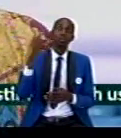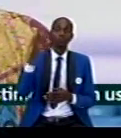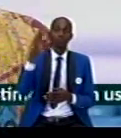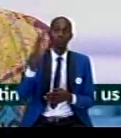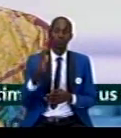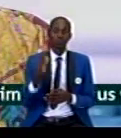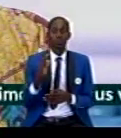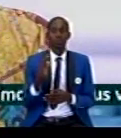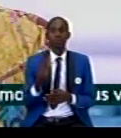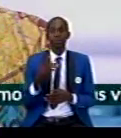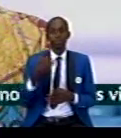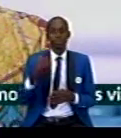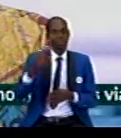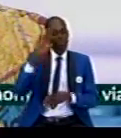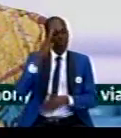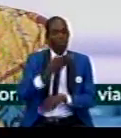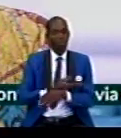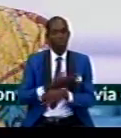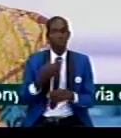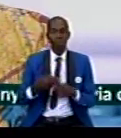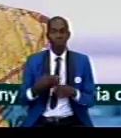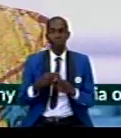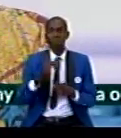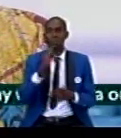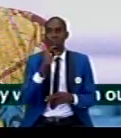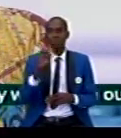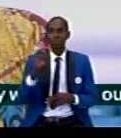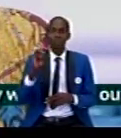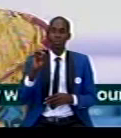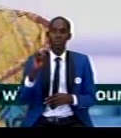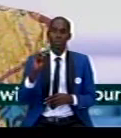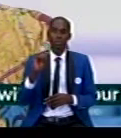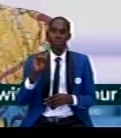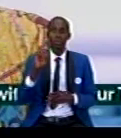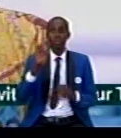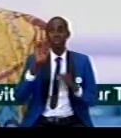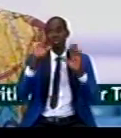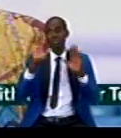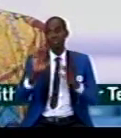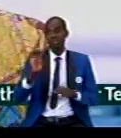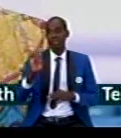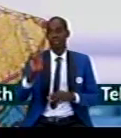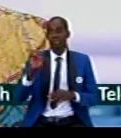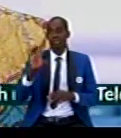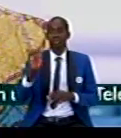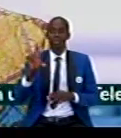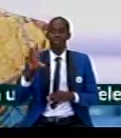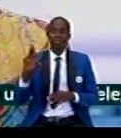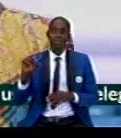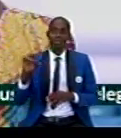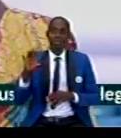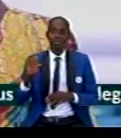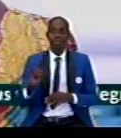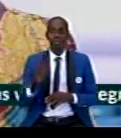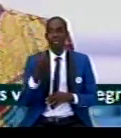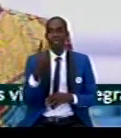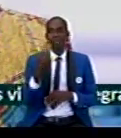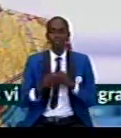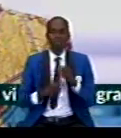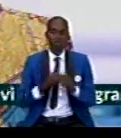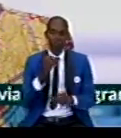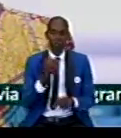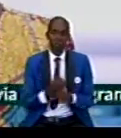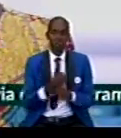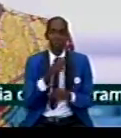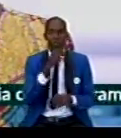Excellence. He's 11 years of age. I'm from Deco Group, Warri Region. Praise the Lord. I'm here to testify on